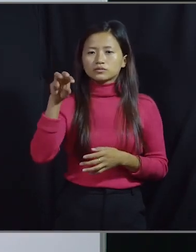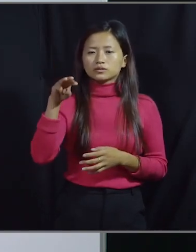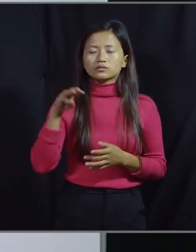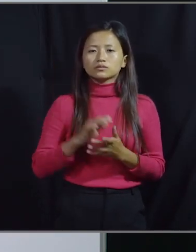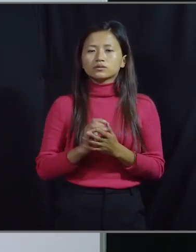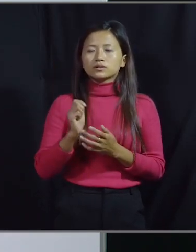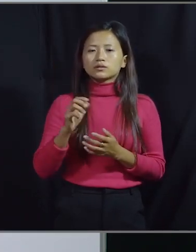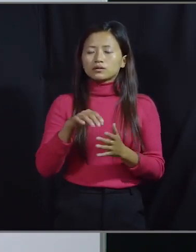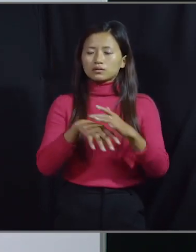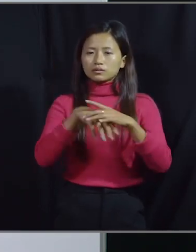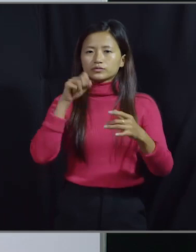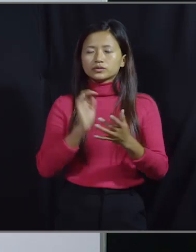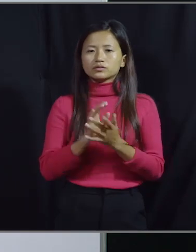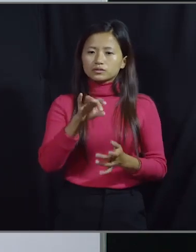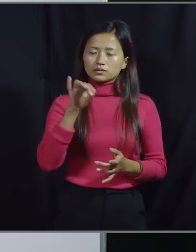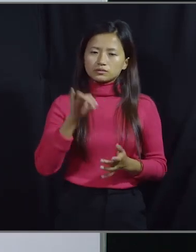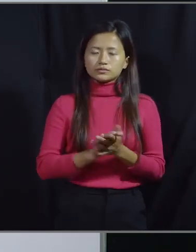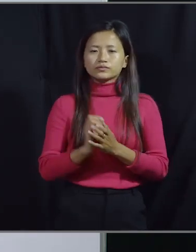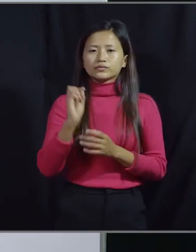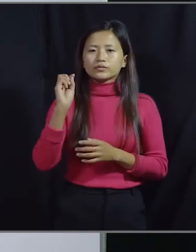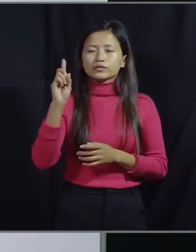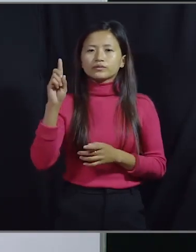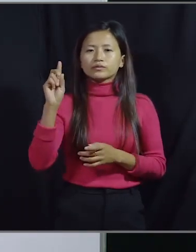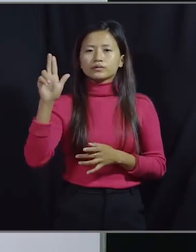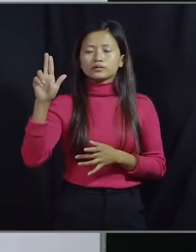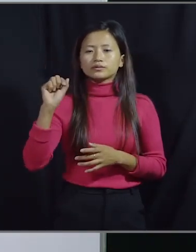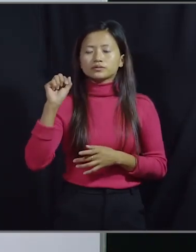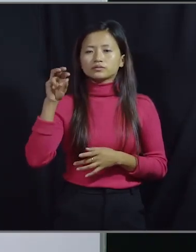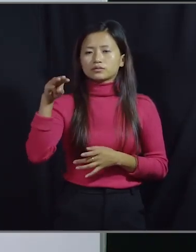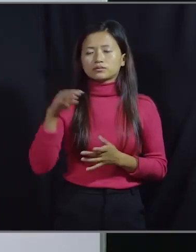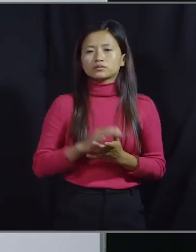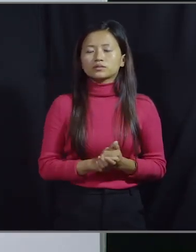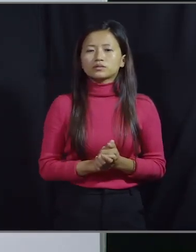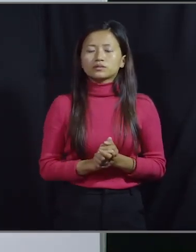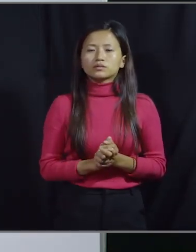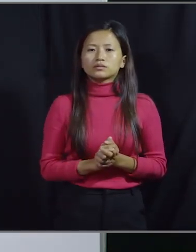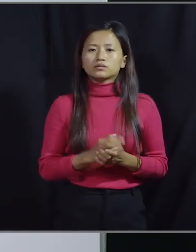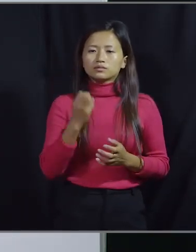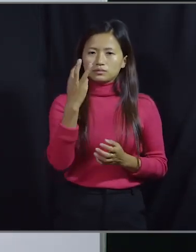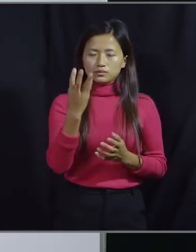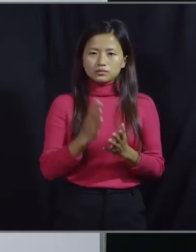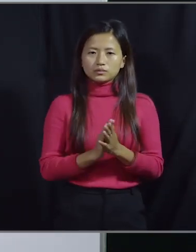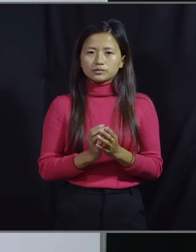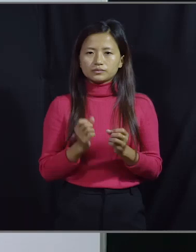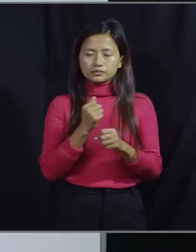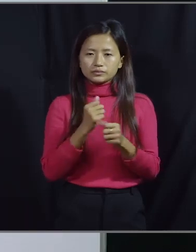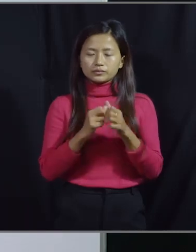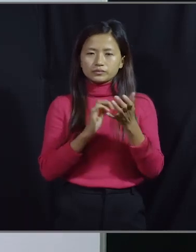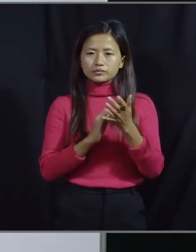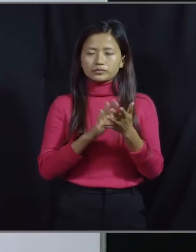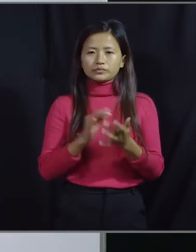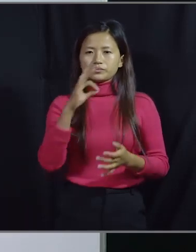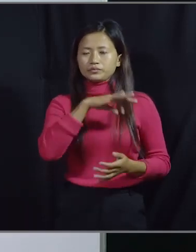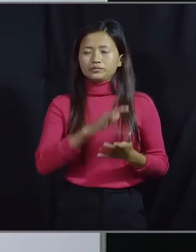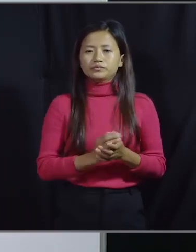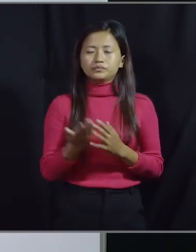get 18,000. 18,000 is the net profit on revaluation. Calculation of gain and profit, as in the